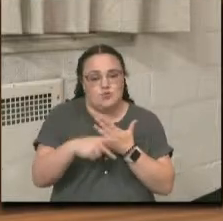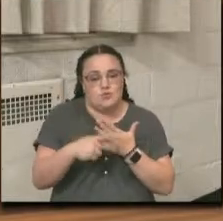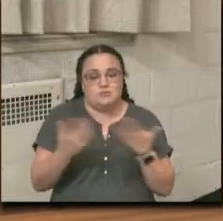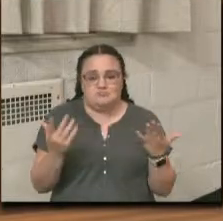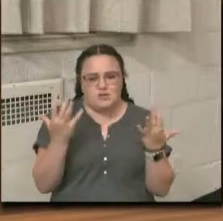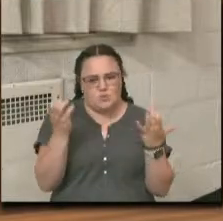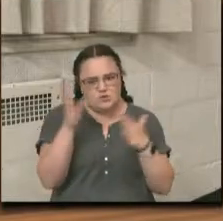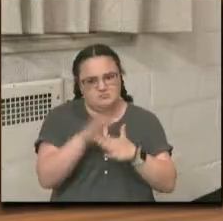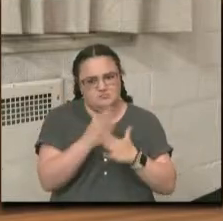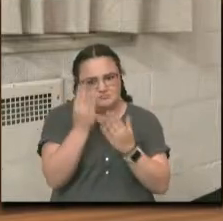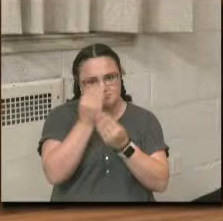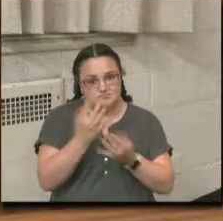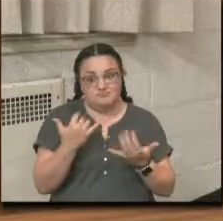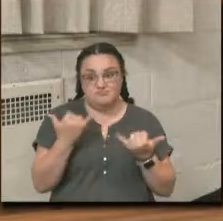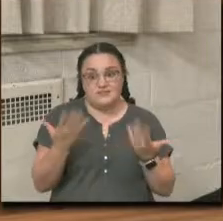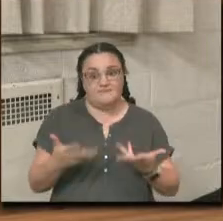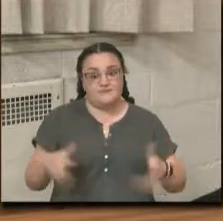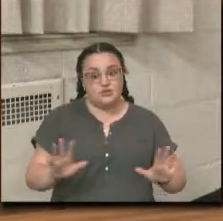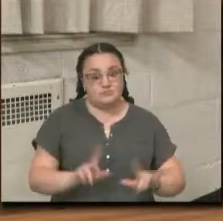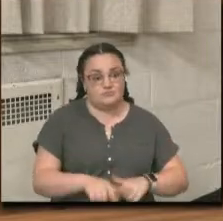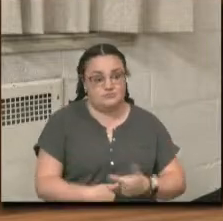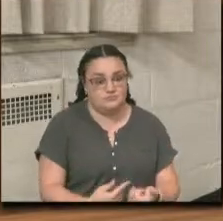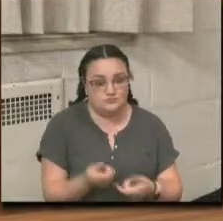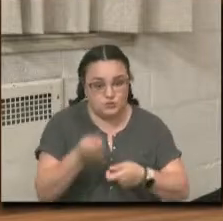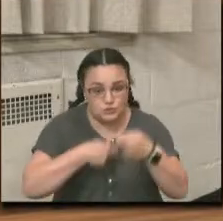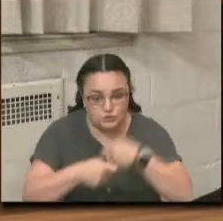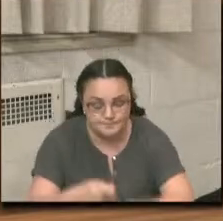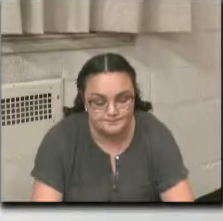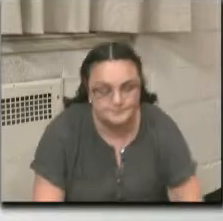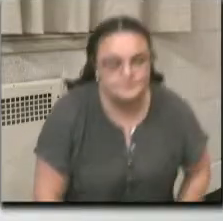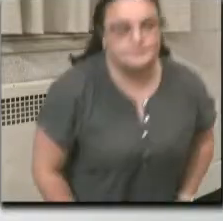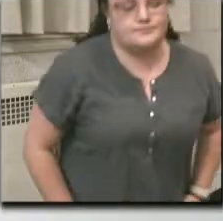completes my report. Thank you so much.